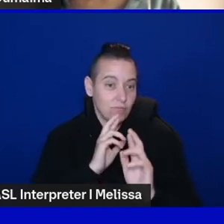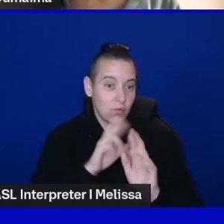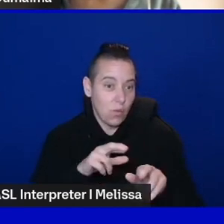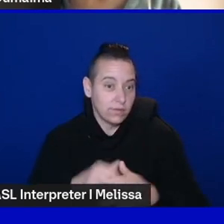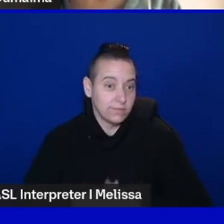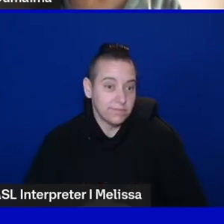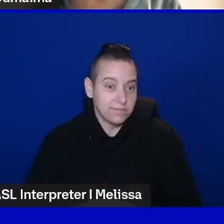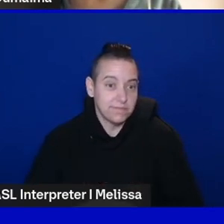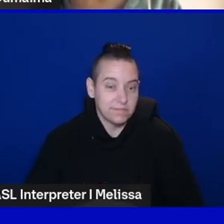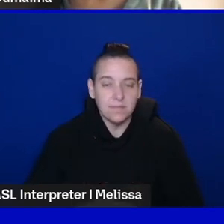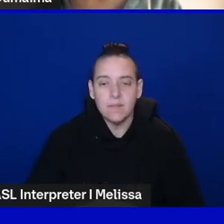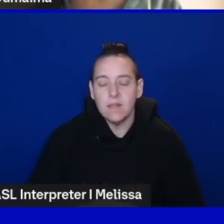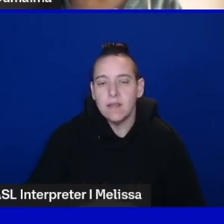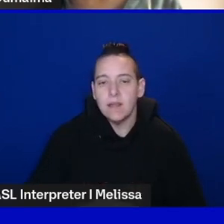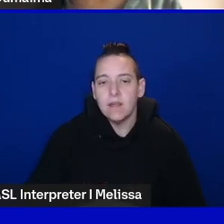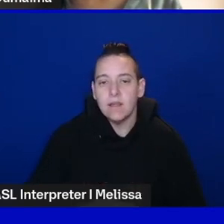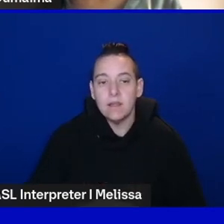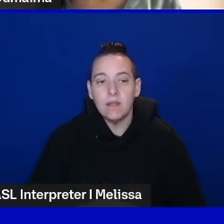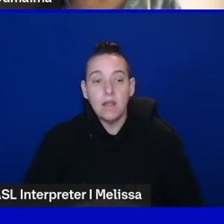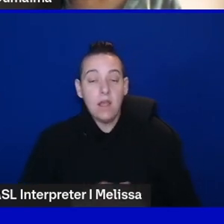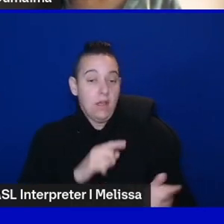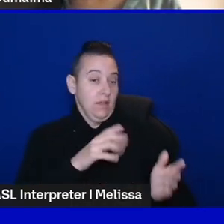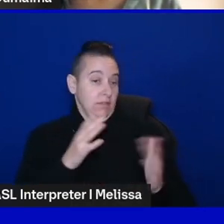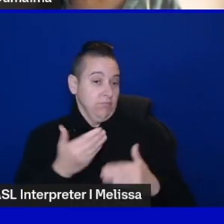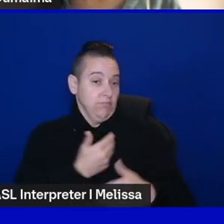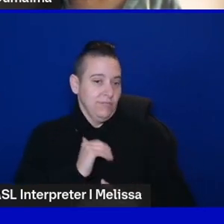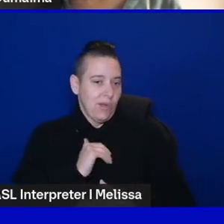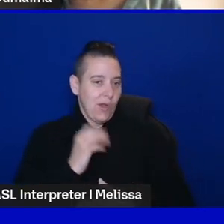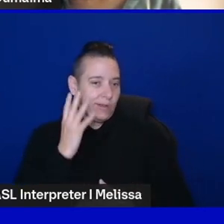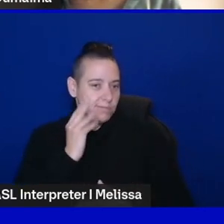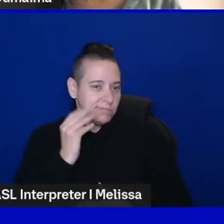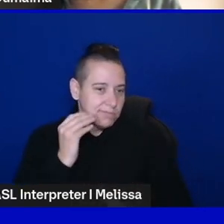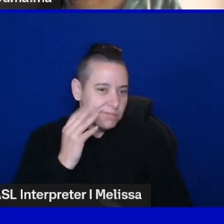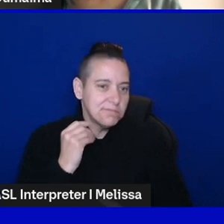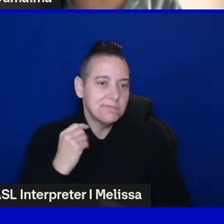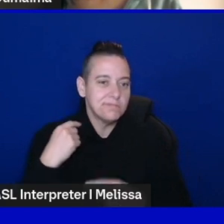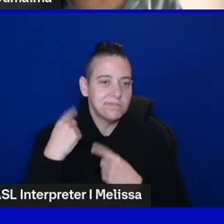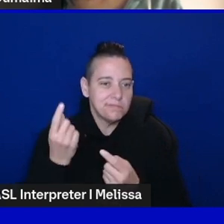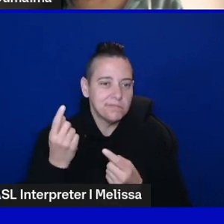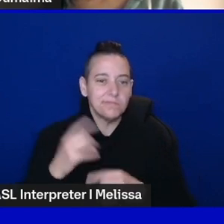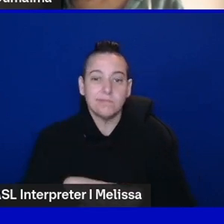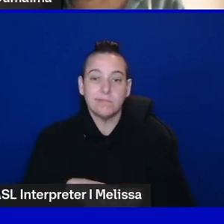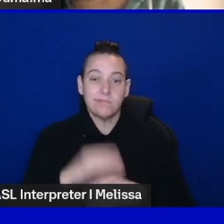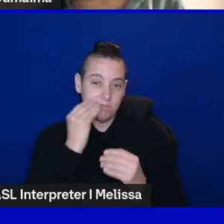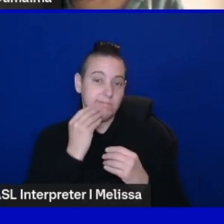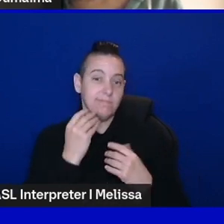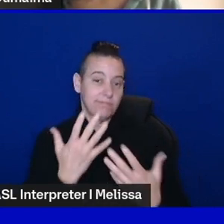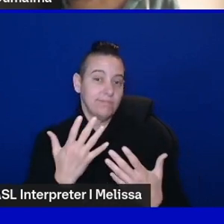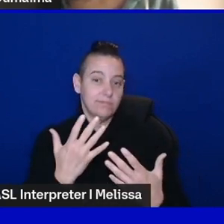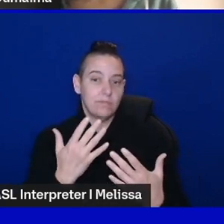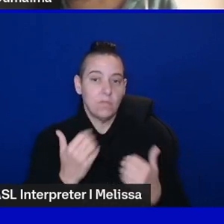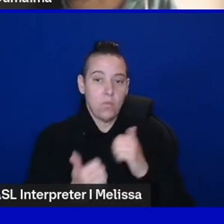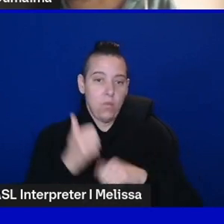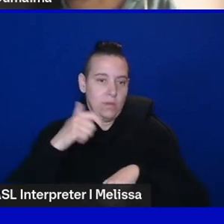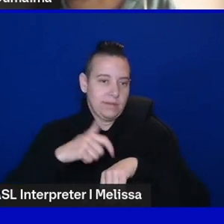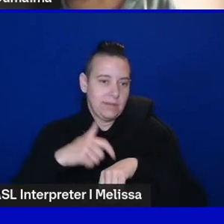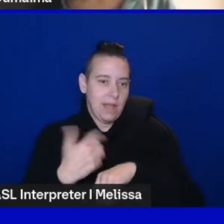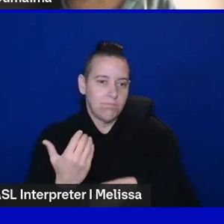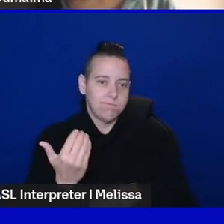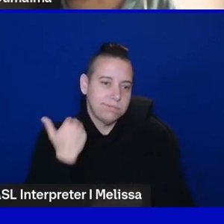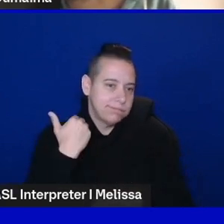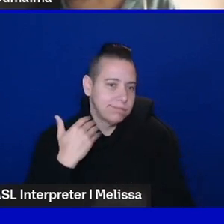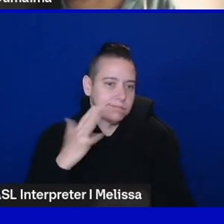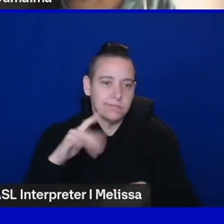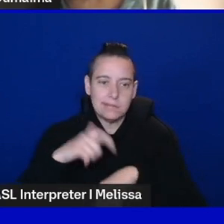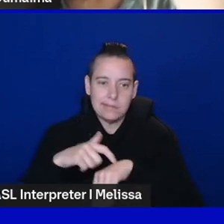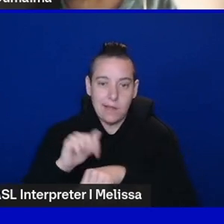reporting. Key takeaways from our journey. I would advise with starting with the most time-consuming process